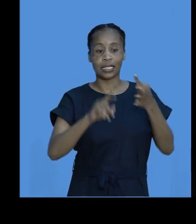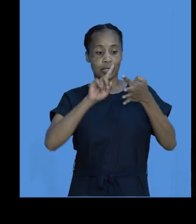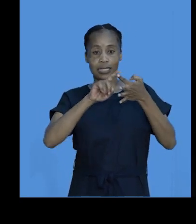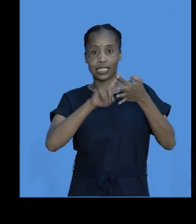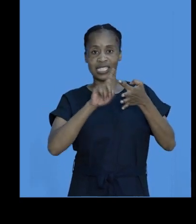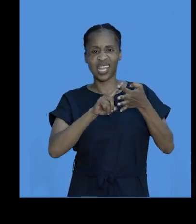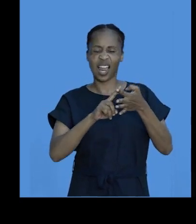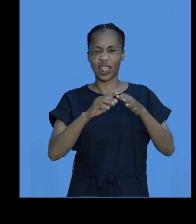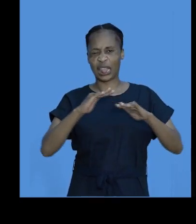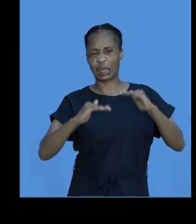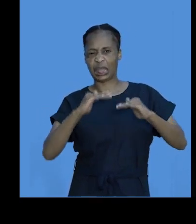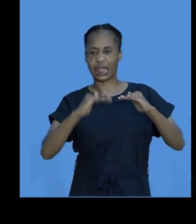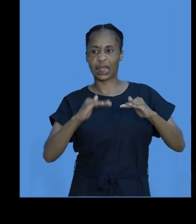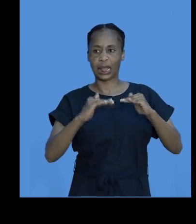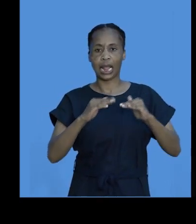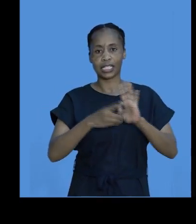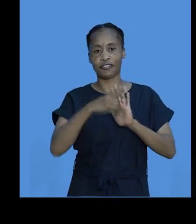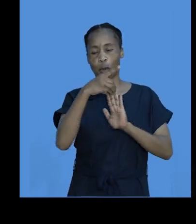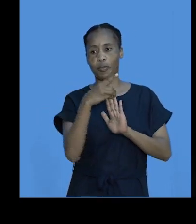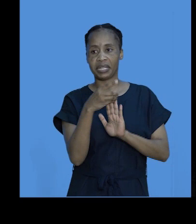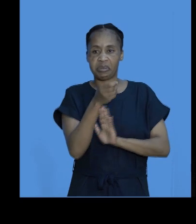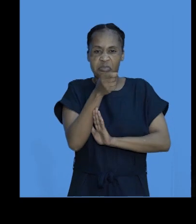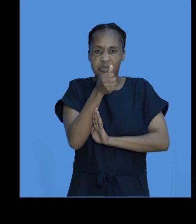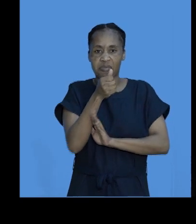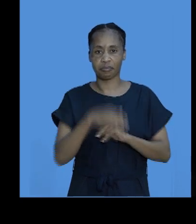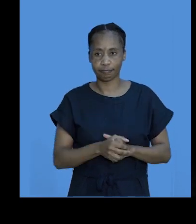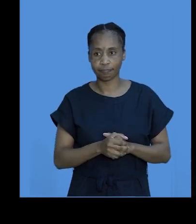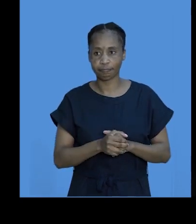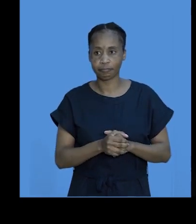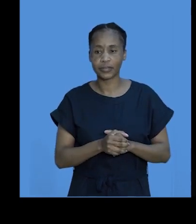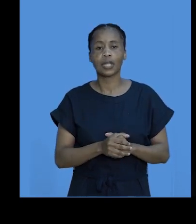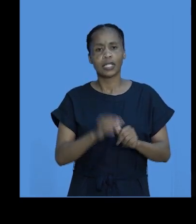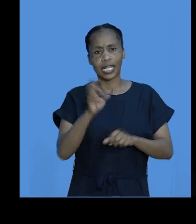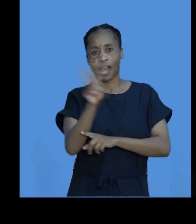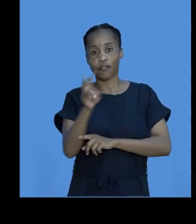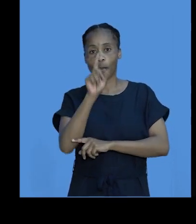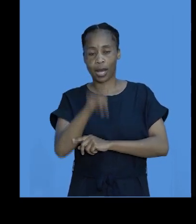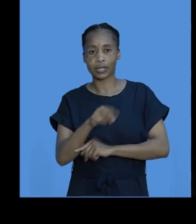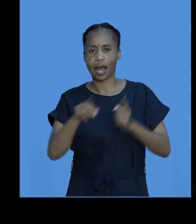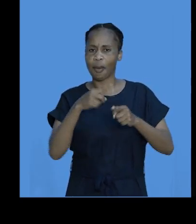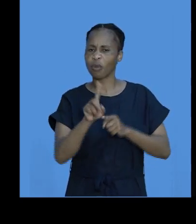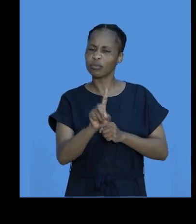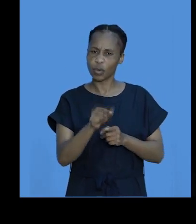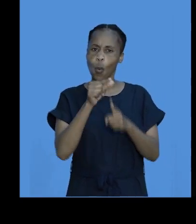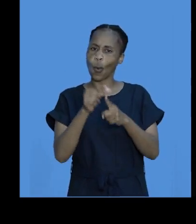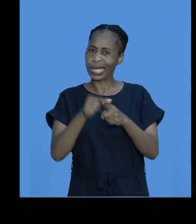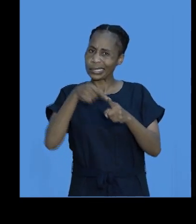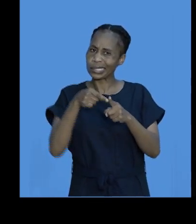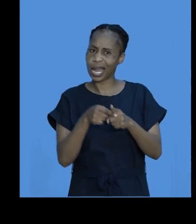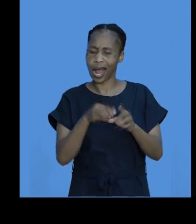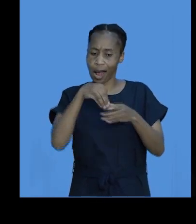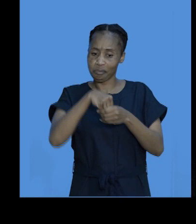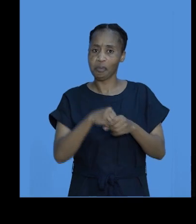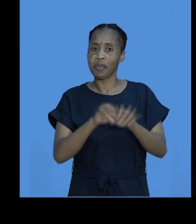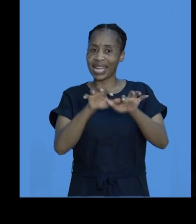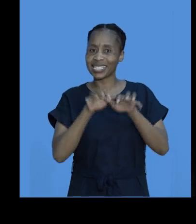limited development. Let me just stress, boys and girls, you need to be very careful about the wording or the way your words are structured in